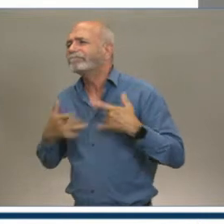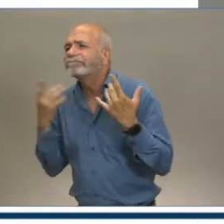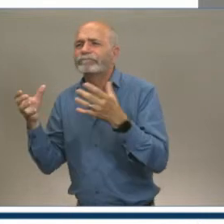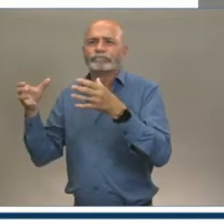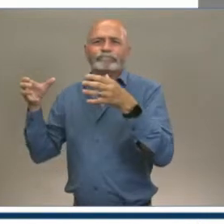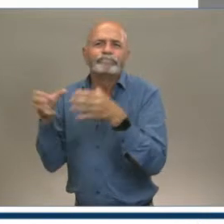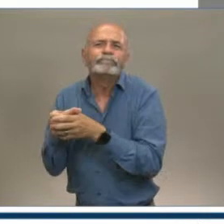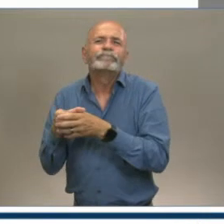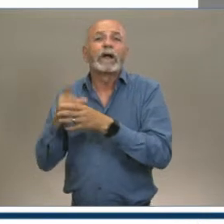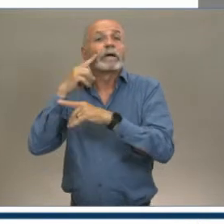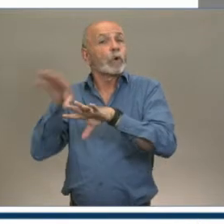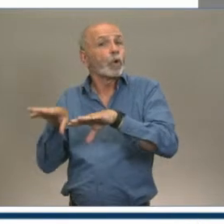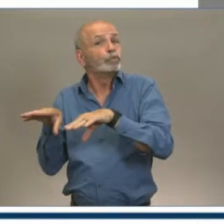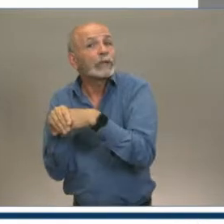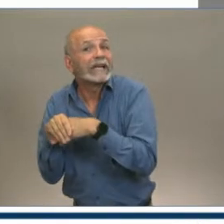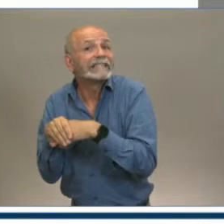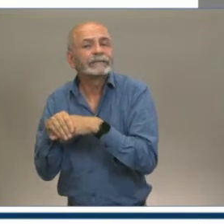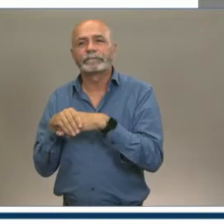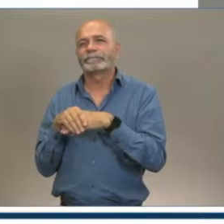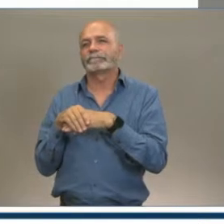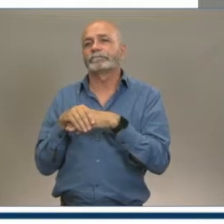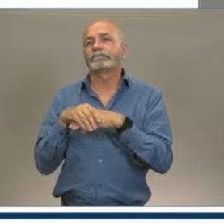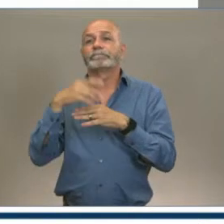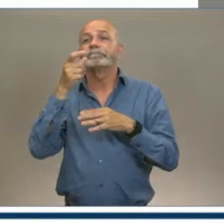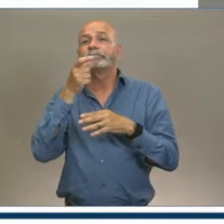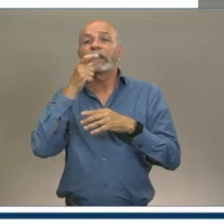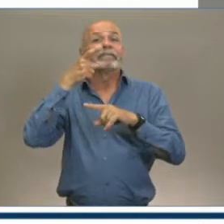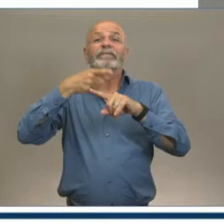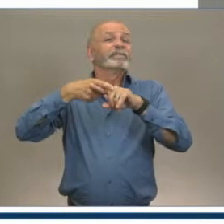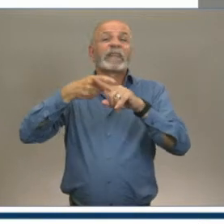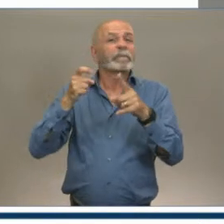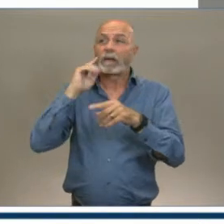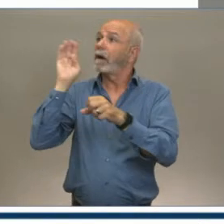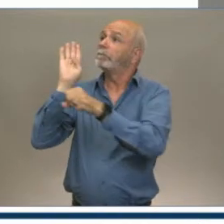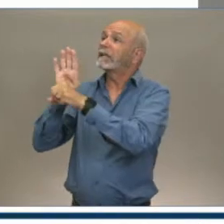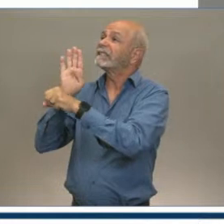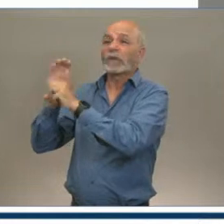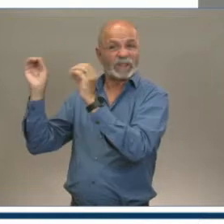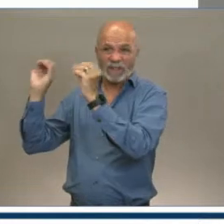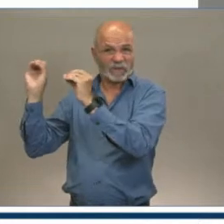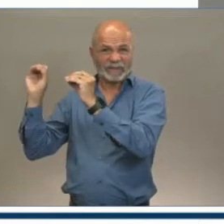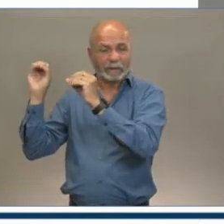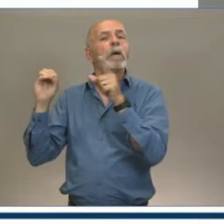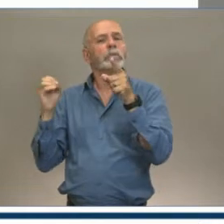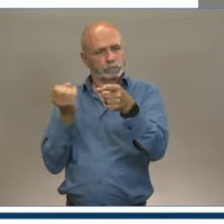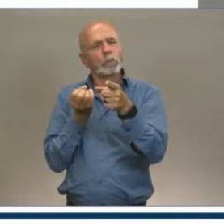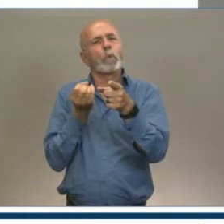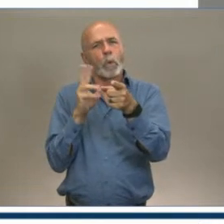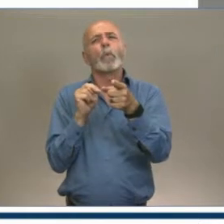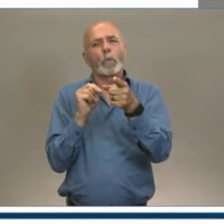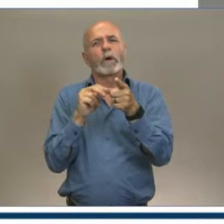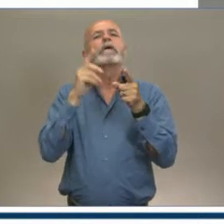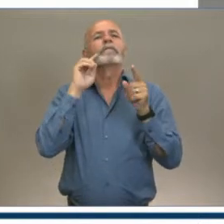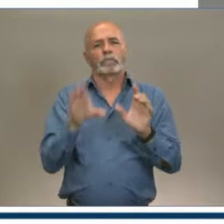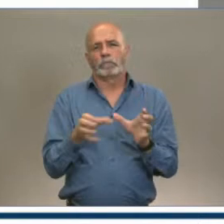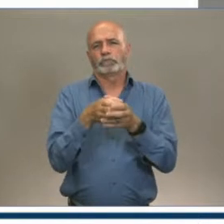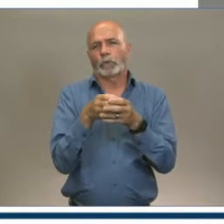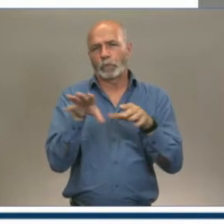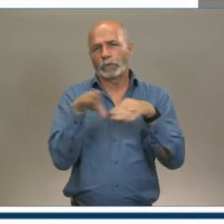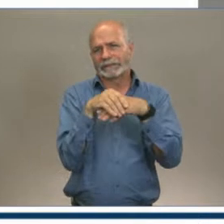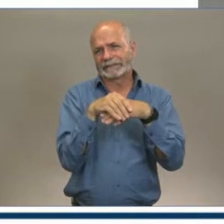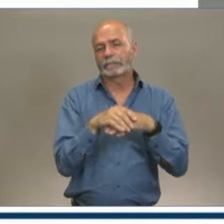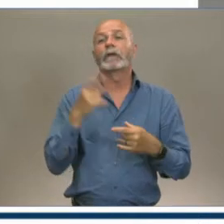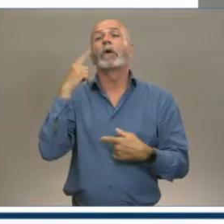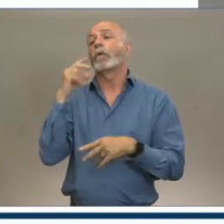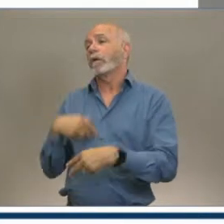like weddings that are not hosted by a recognized business or organization. When a gathering like a funeral, wedding,